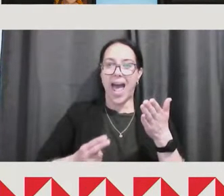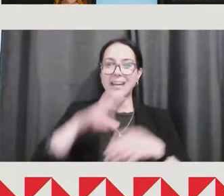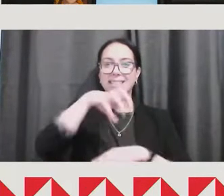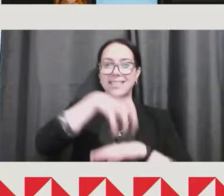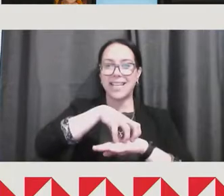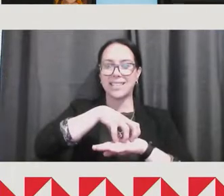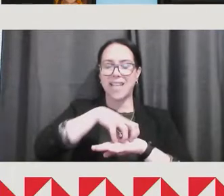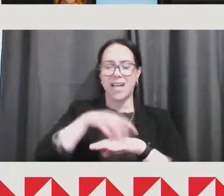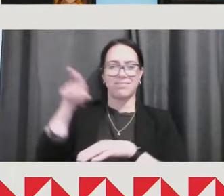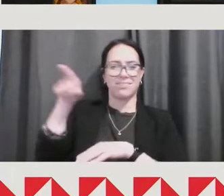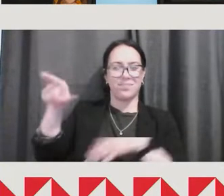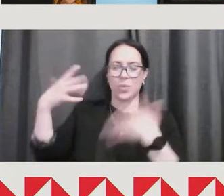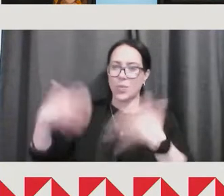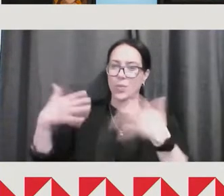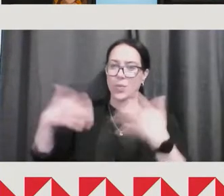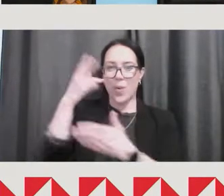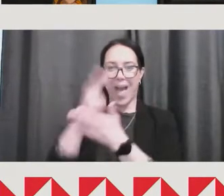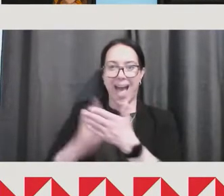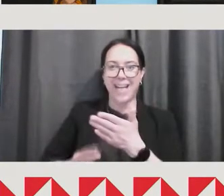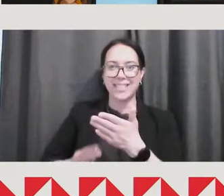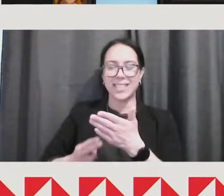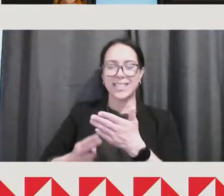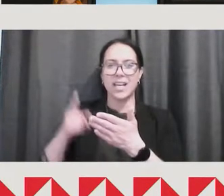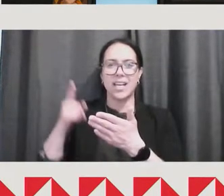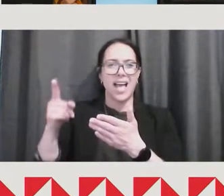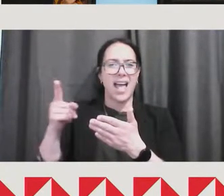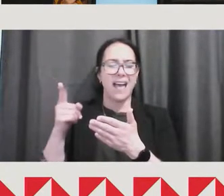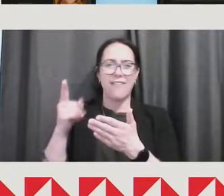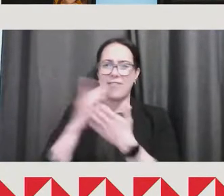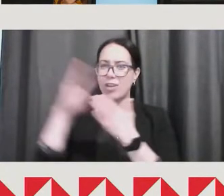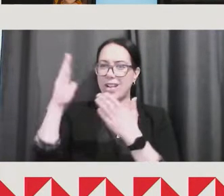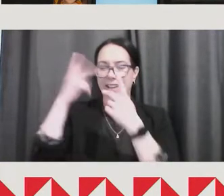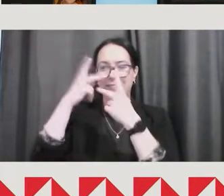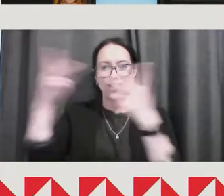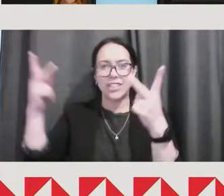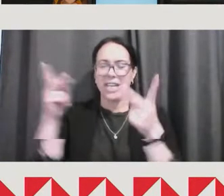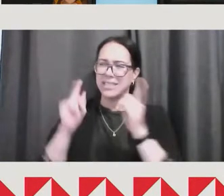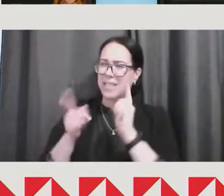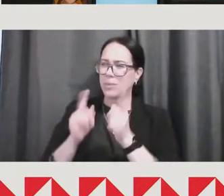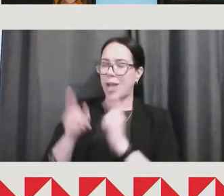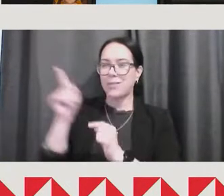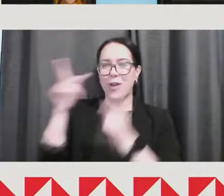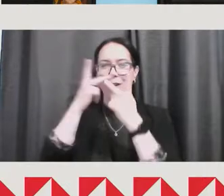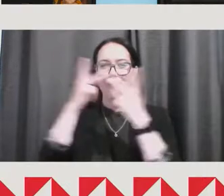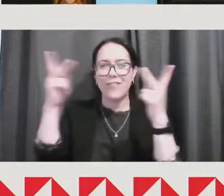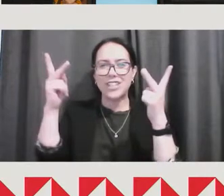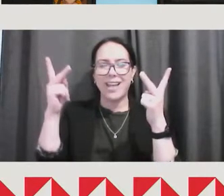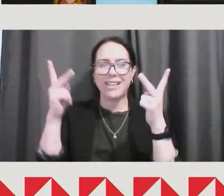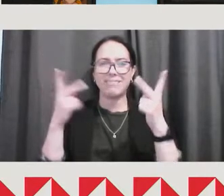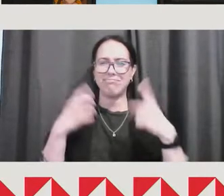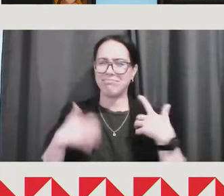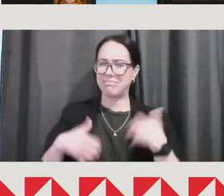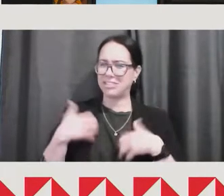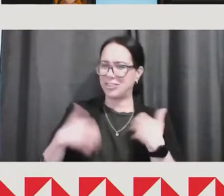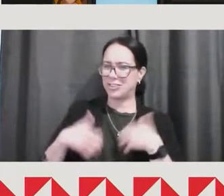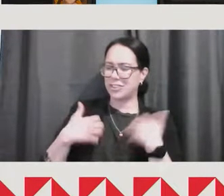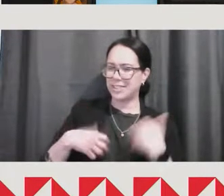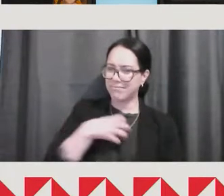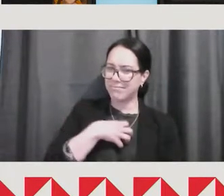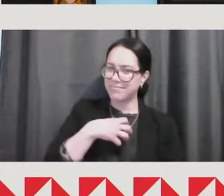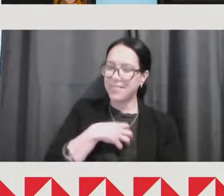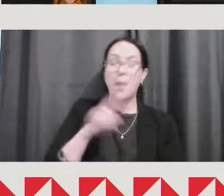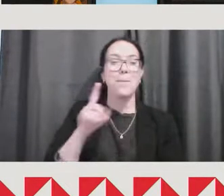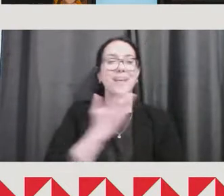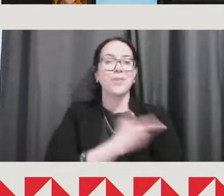quite a vision sometimes that Vision may get a little interesting but we are so proud of her and the work that she's done